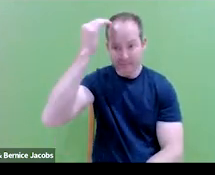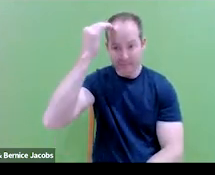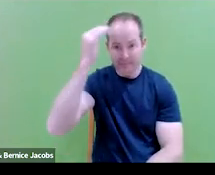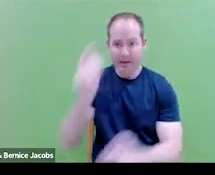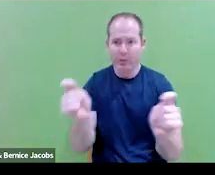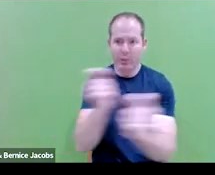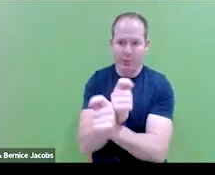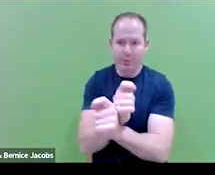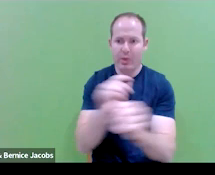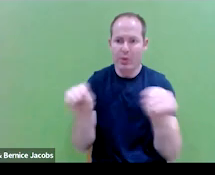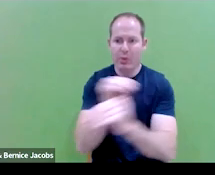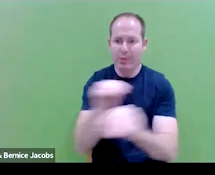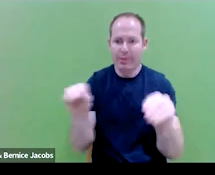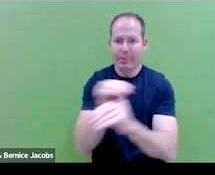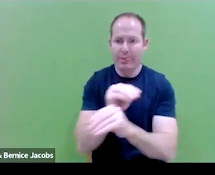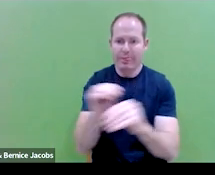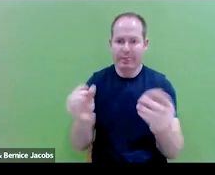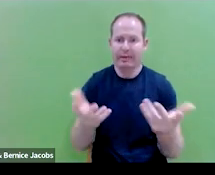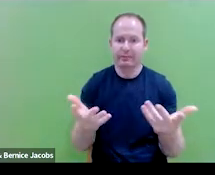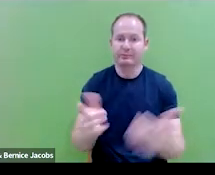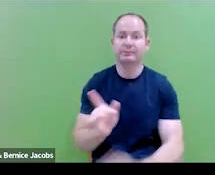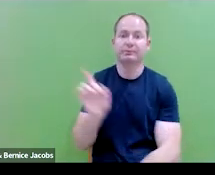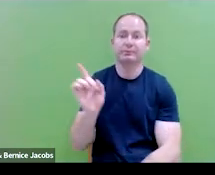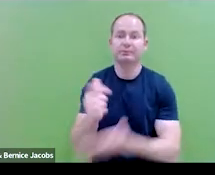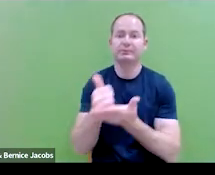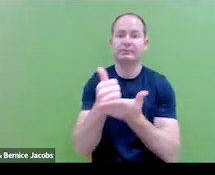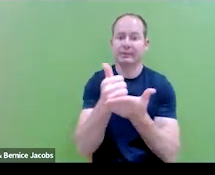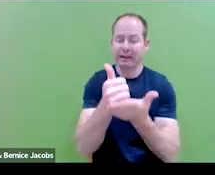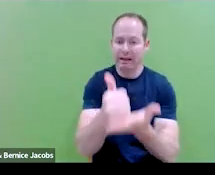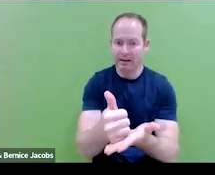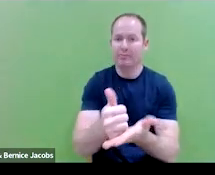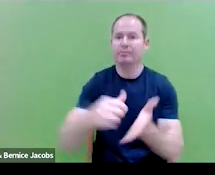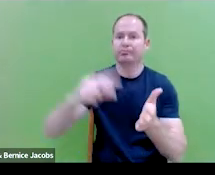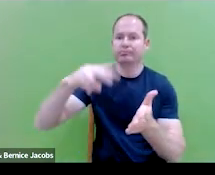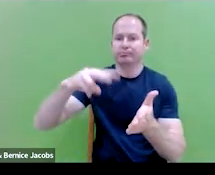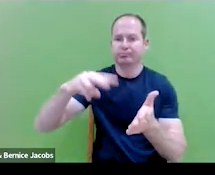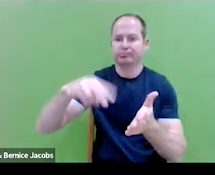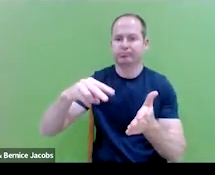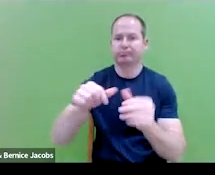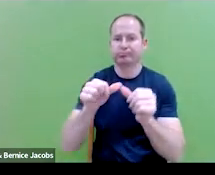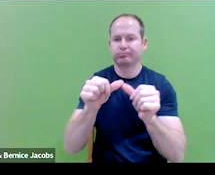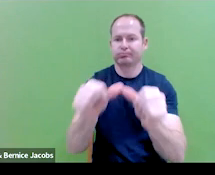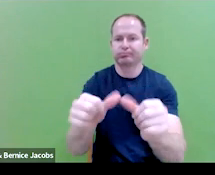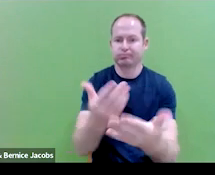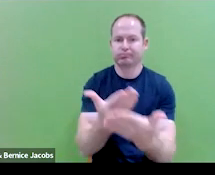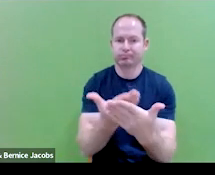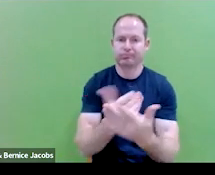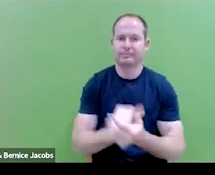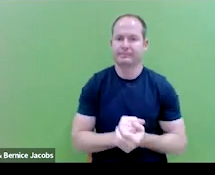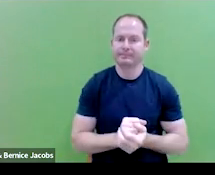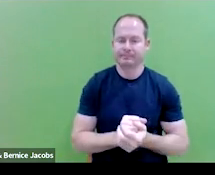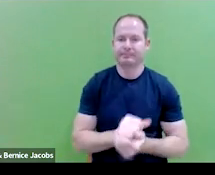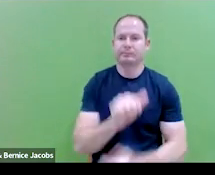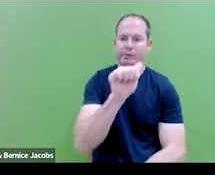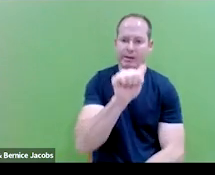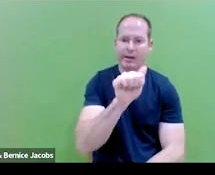so what Dyslexia font does is it shapes the letters in a way that keeps the letters in place and